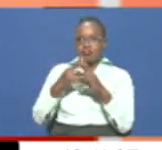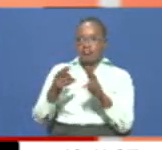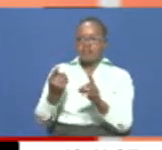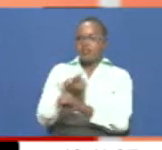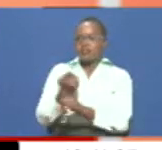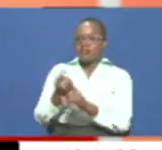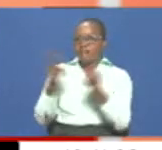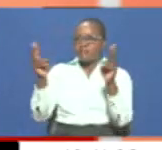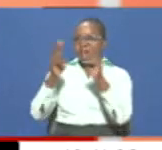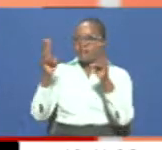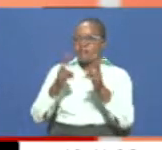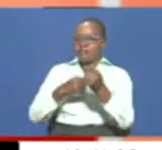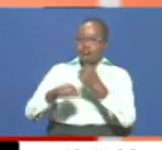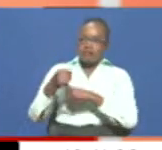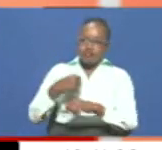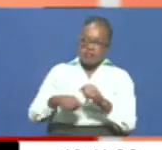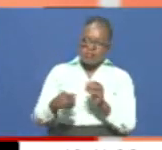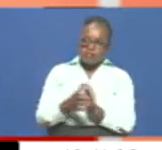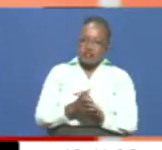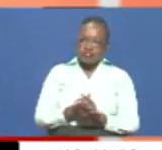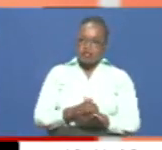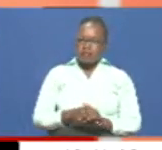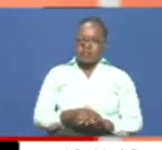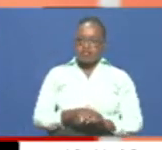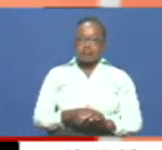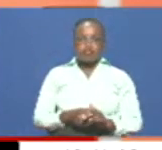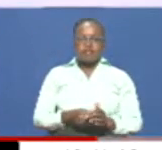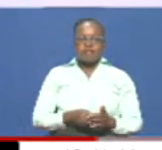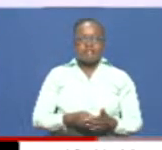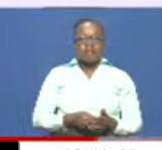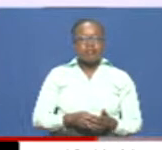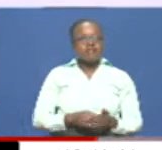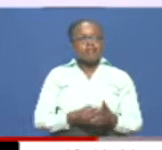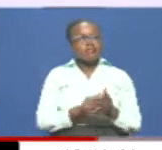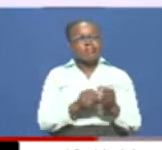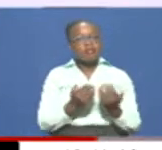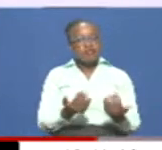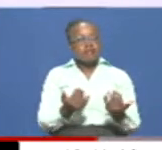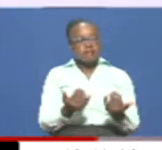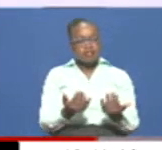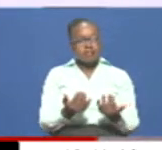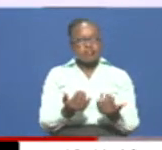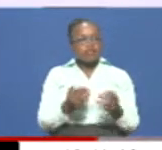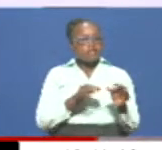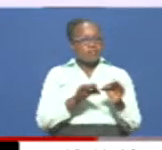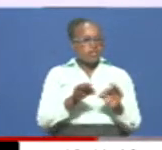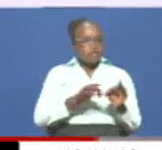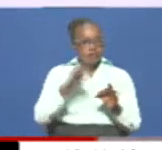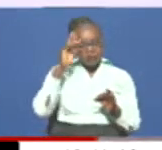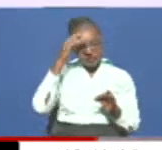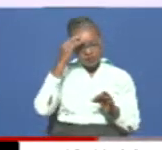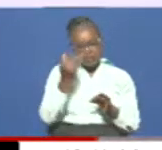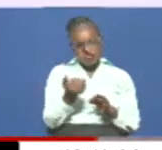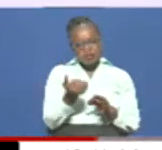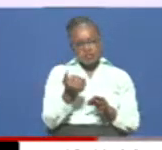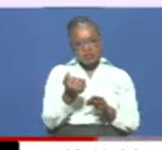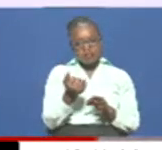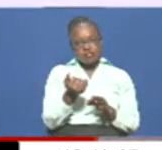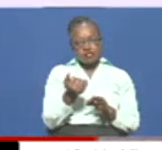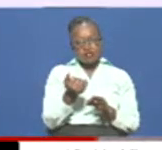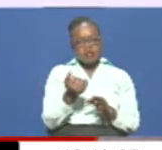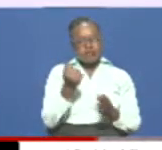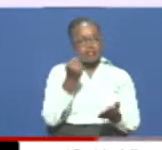international activities. Mm-hmm. Okay, and now obviously you've explained the reasons behind why the current